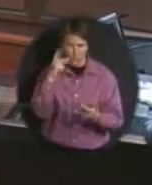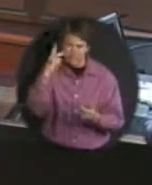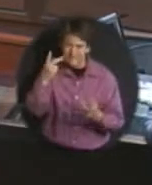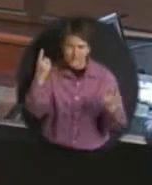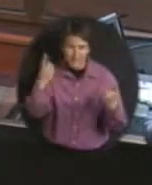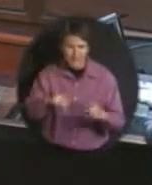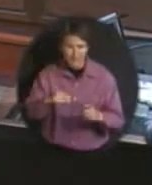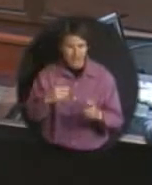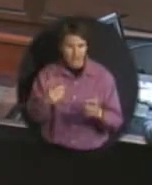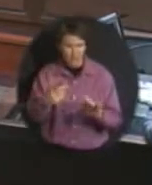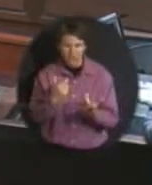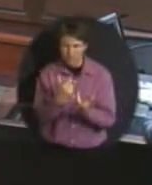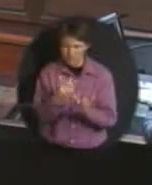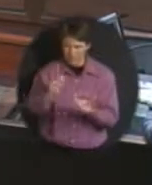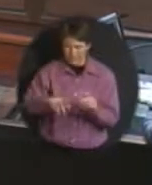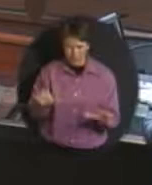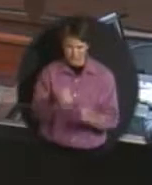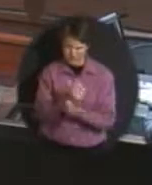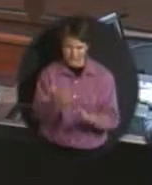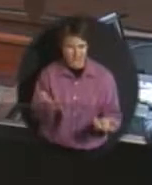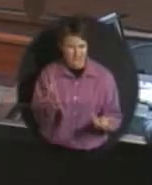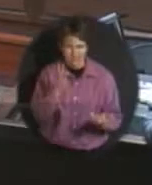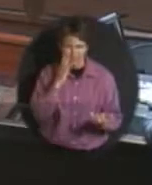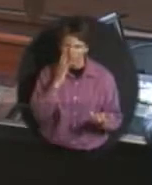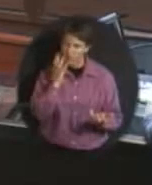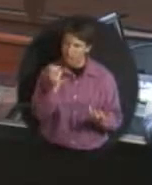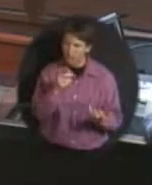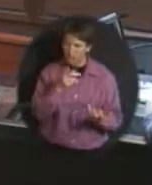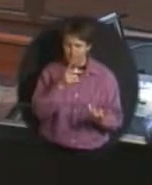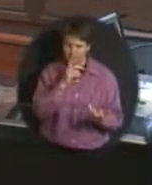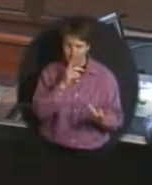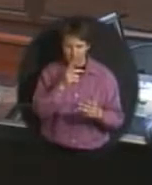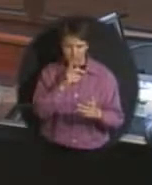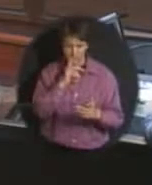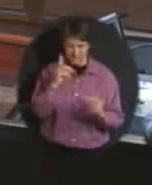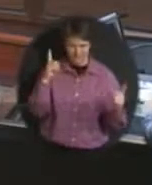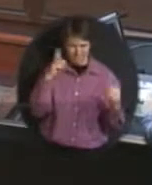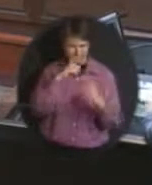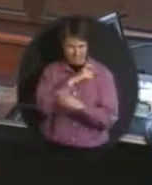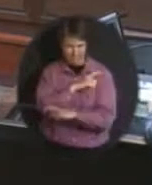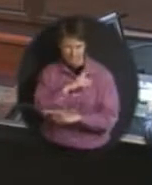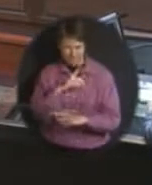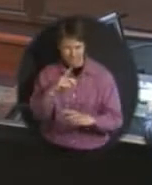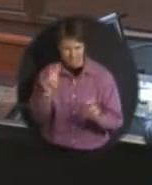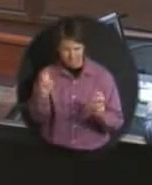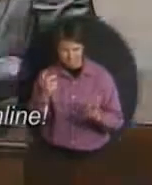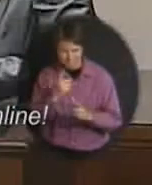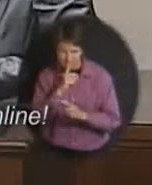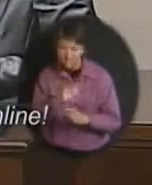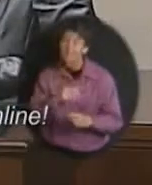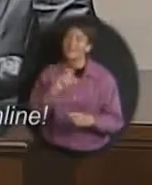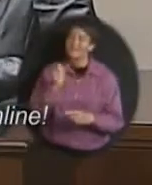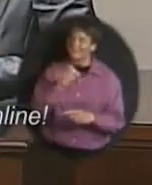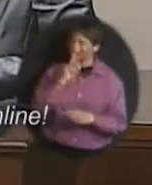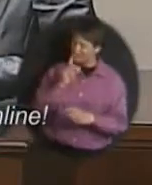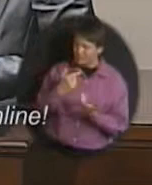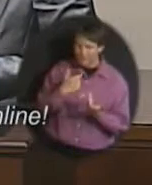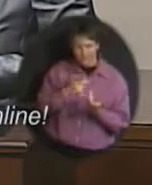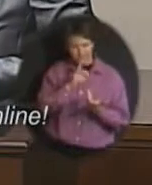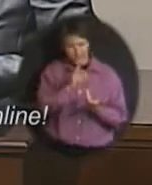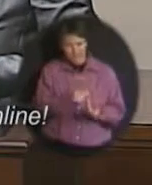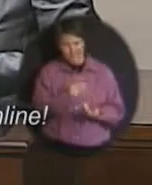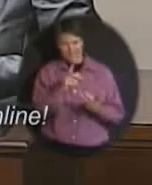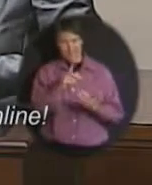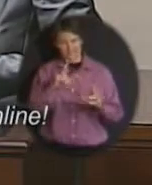bullying happening, that's another whole layer. The whole issue is very complex. A very complex issue. I think the reality